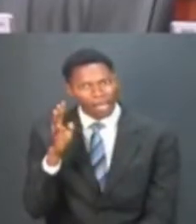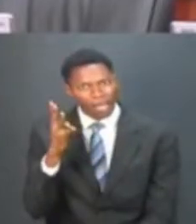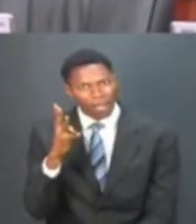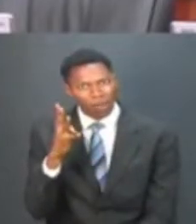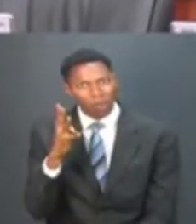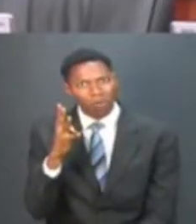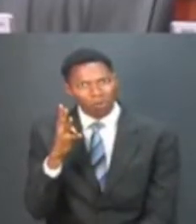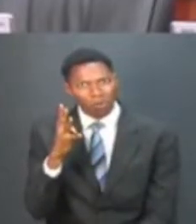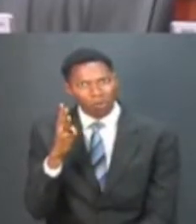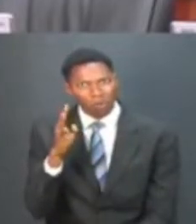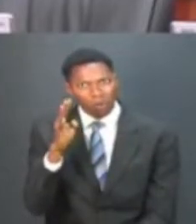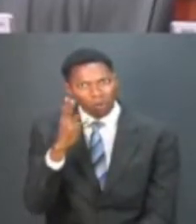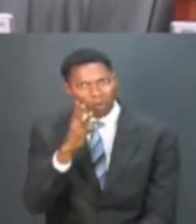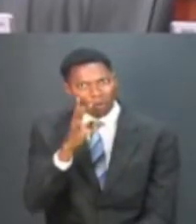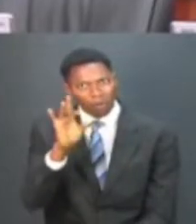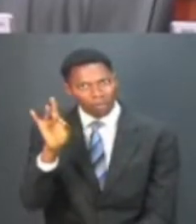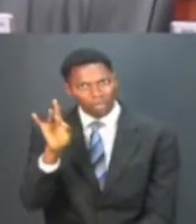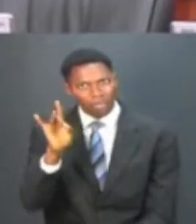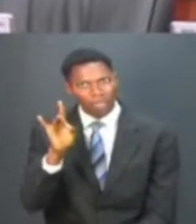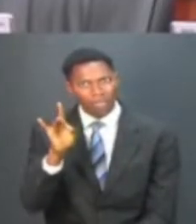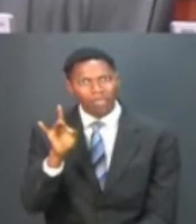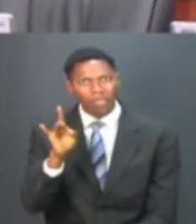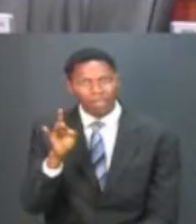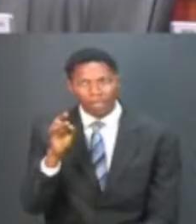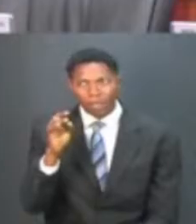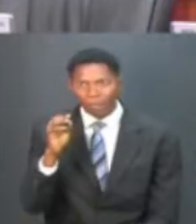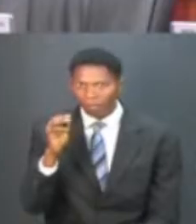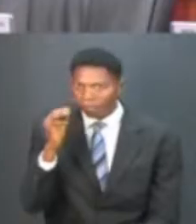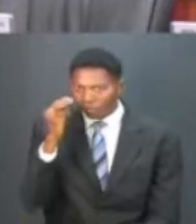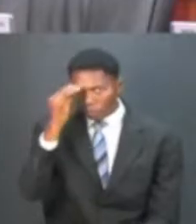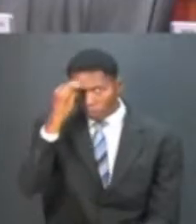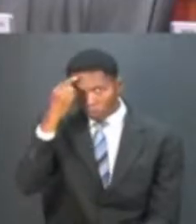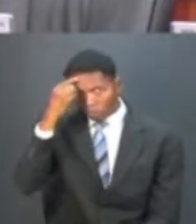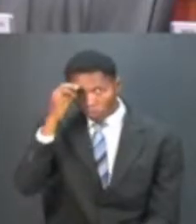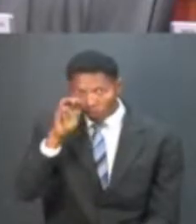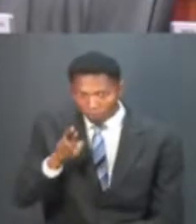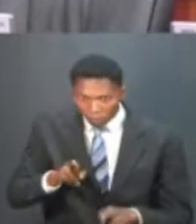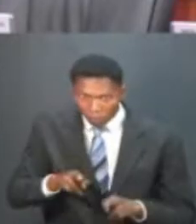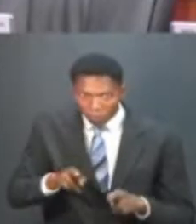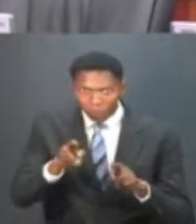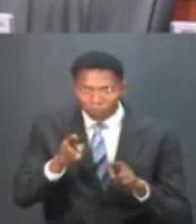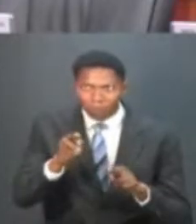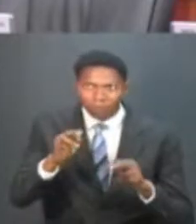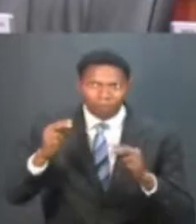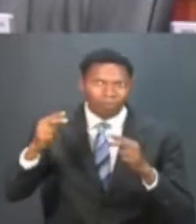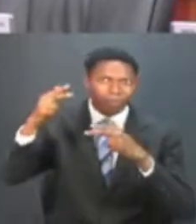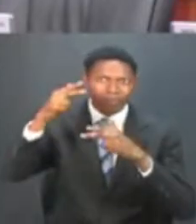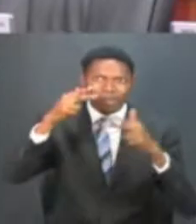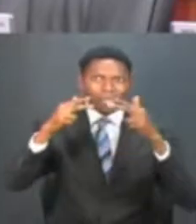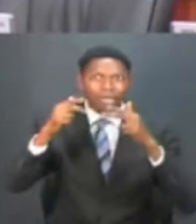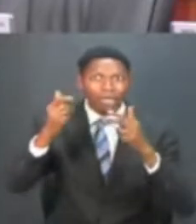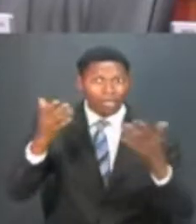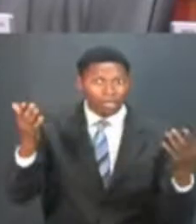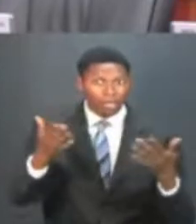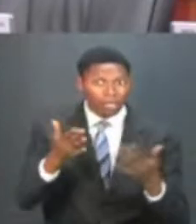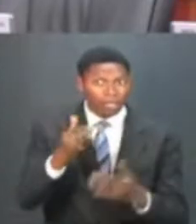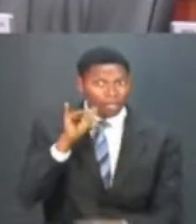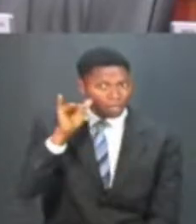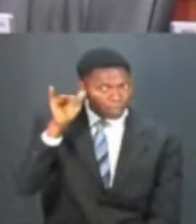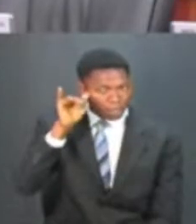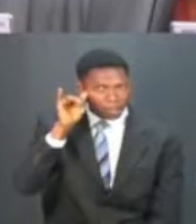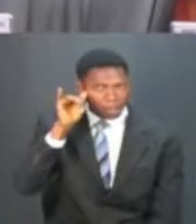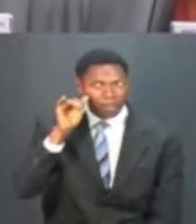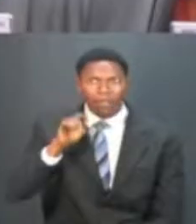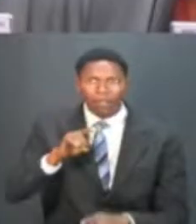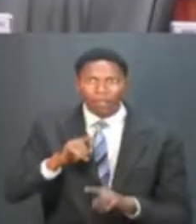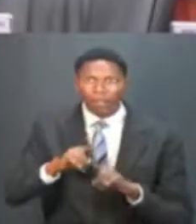4.8, that's 4.8. The Minister for Roads and Highways, as always, was present here yesterday, but